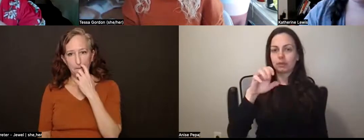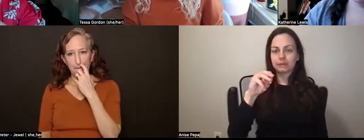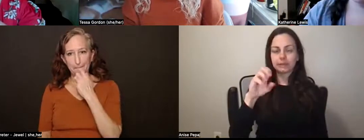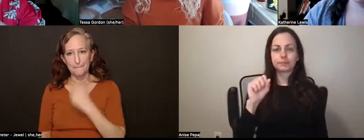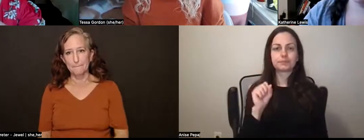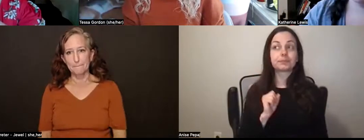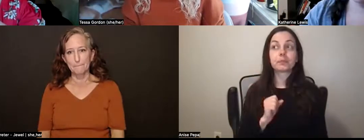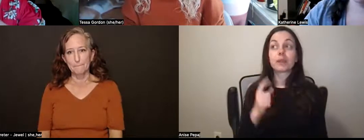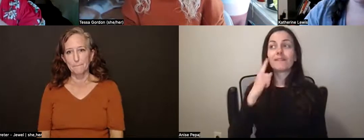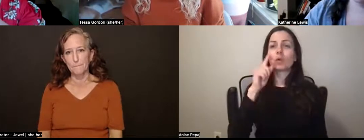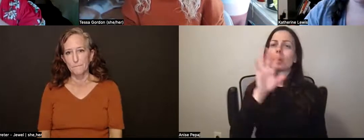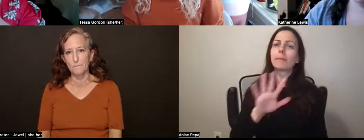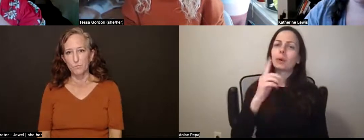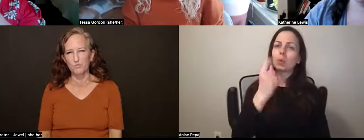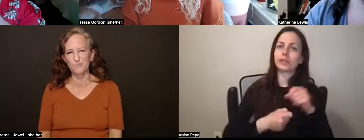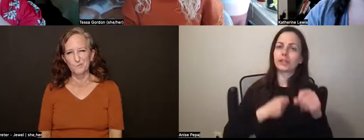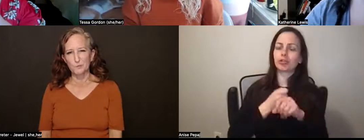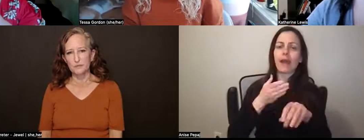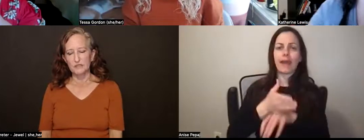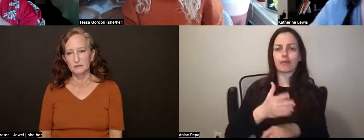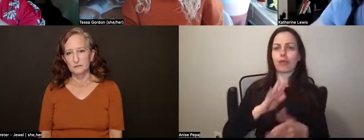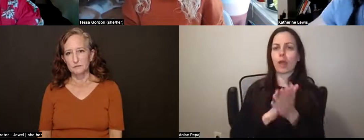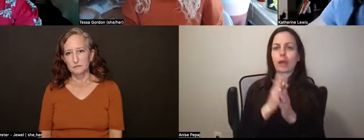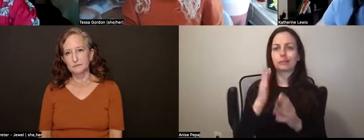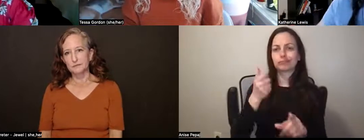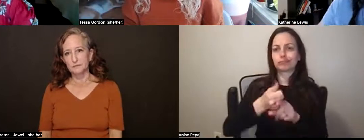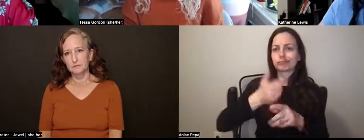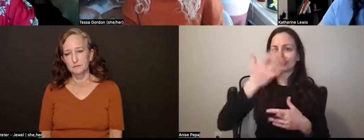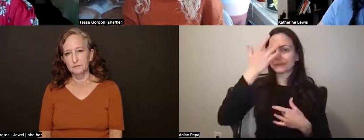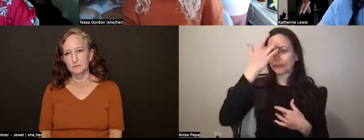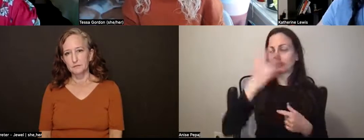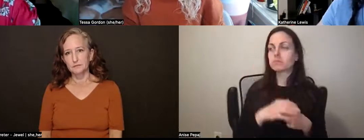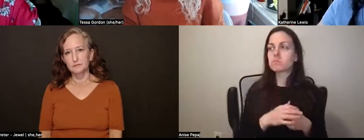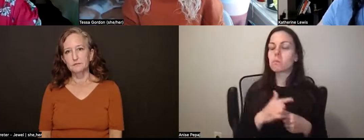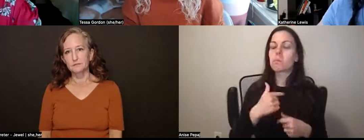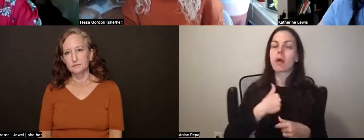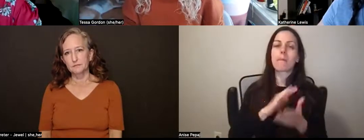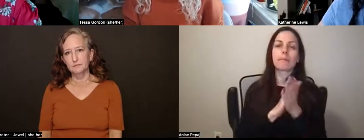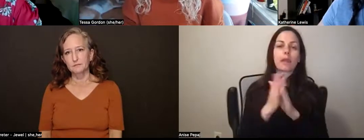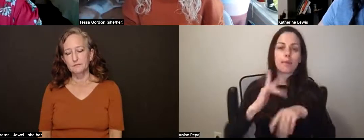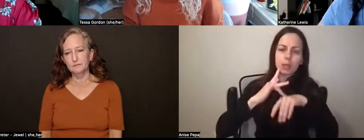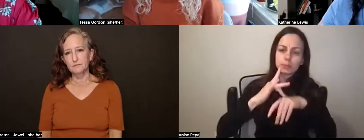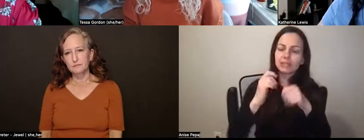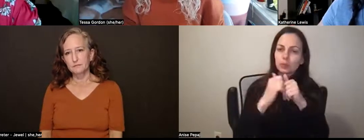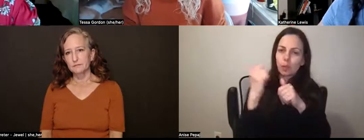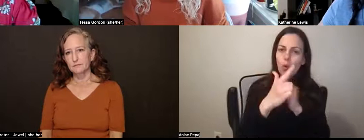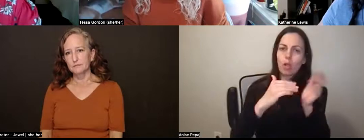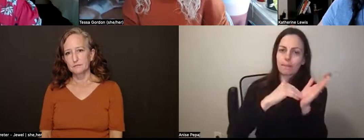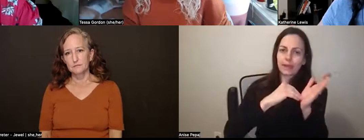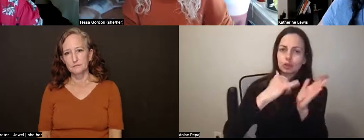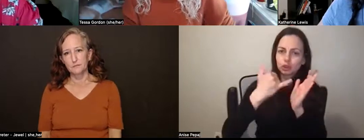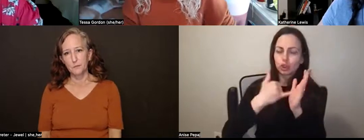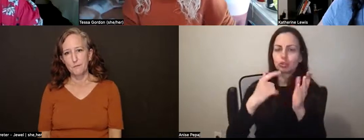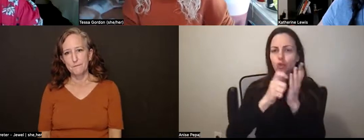year after I got sick, I thought to myself, as I've read, I obsessed with all the medical journals and articles